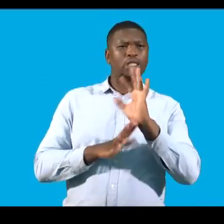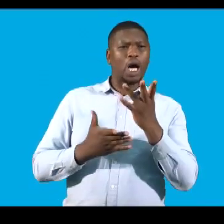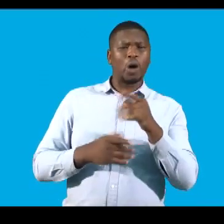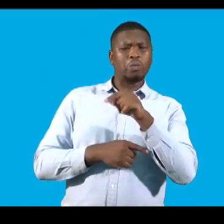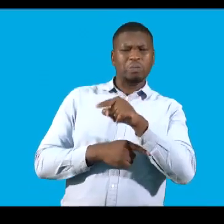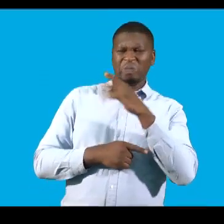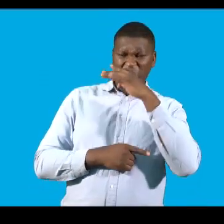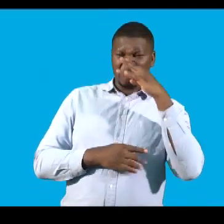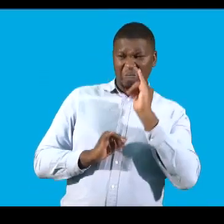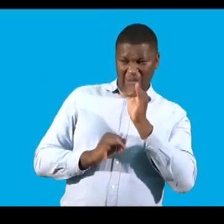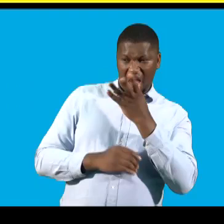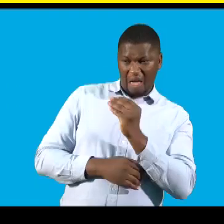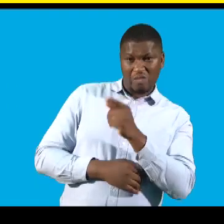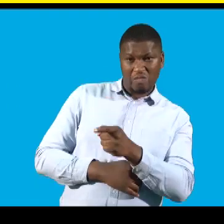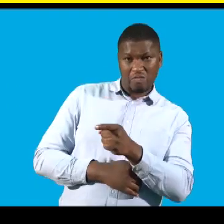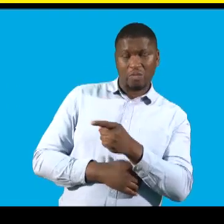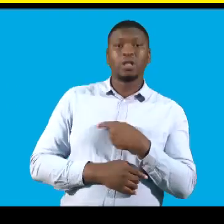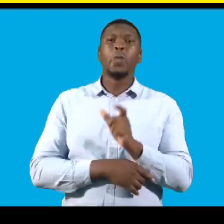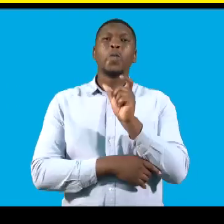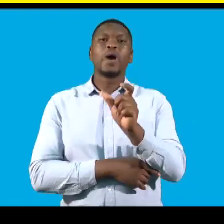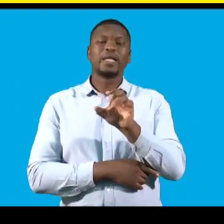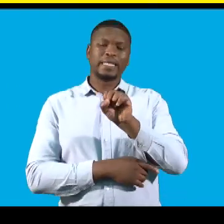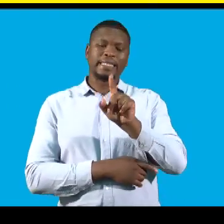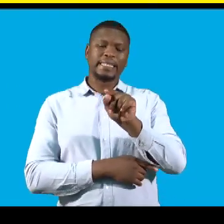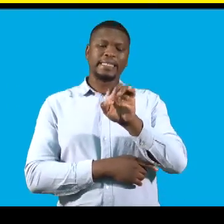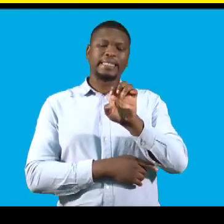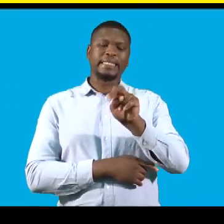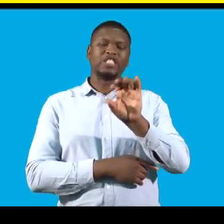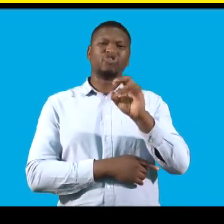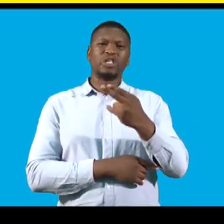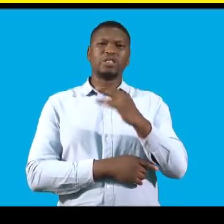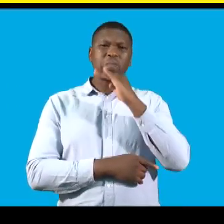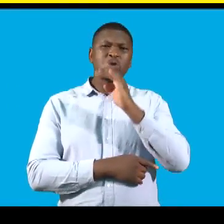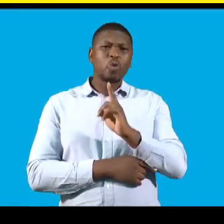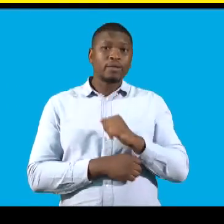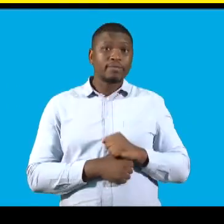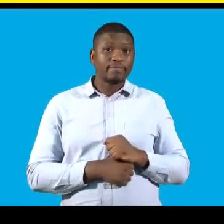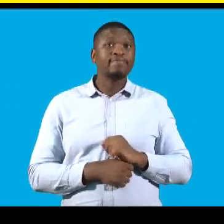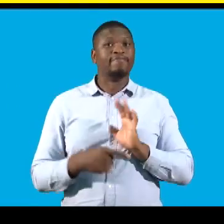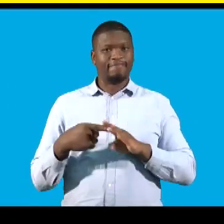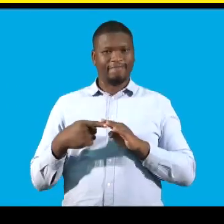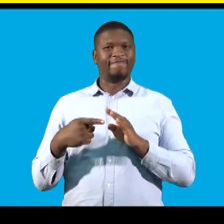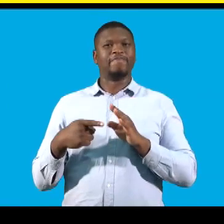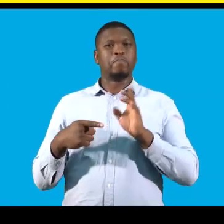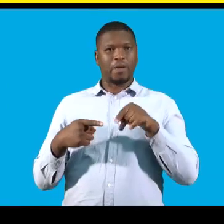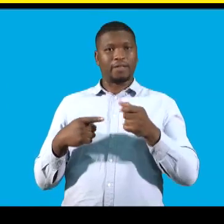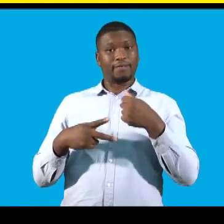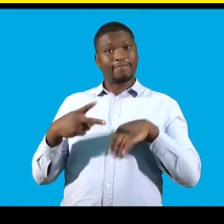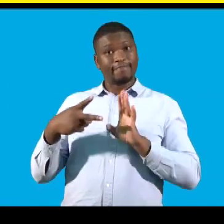is like down there. So, what does stench mean? That's the first step. And